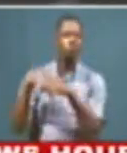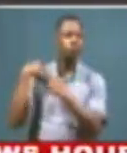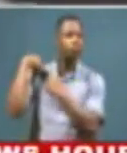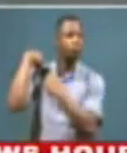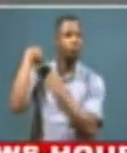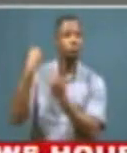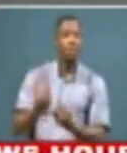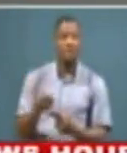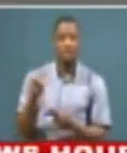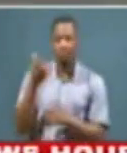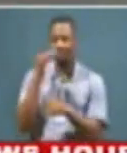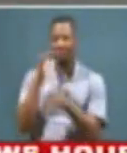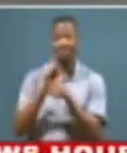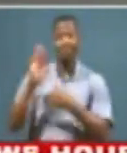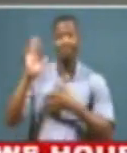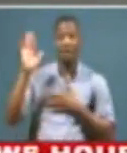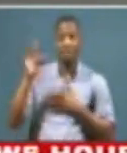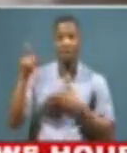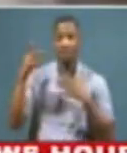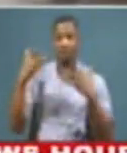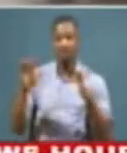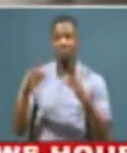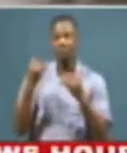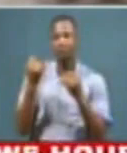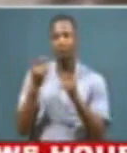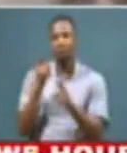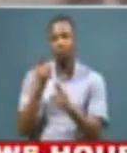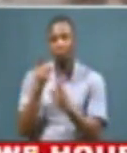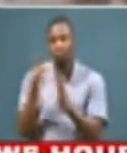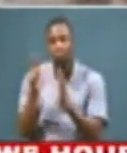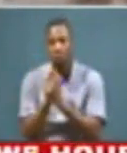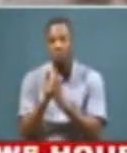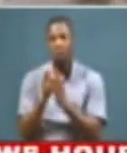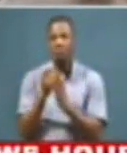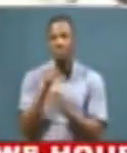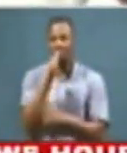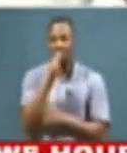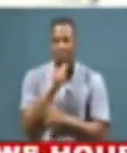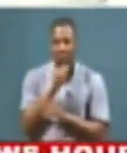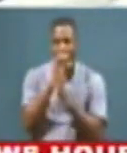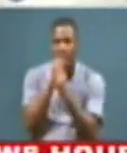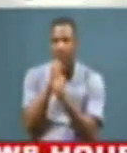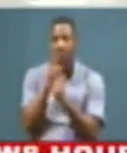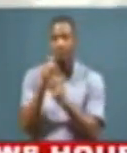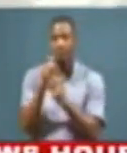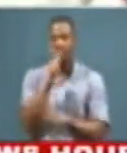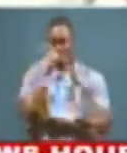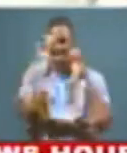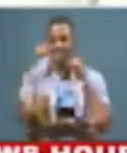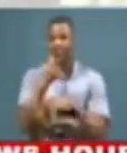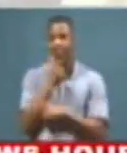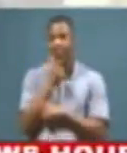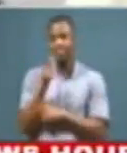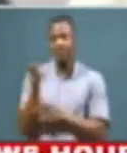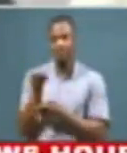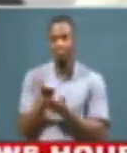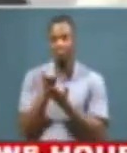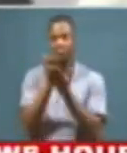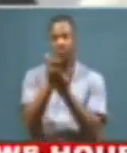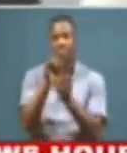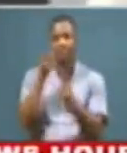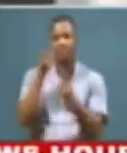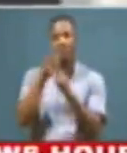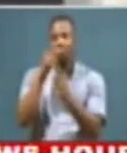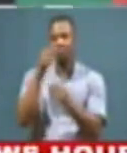He took the oath of allegiance, judicial and secrecy. President Akufo-Addo presented the instrument of